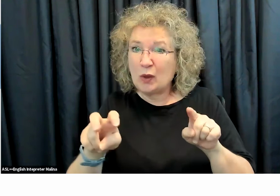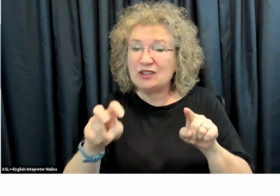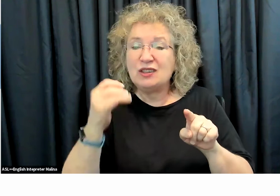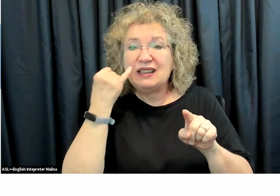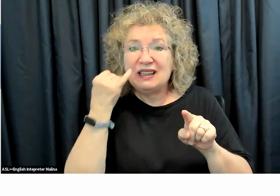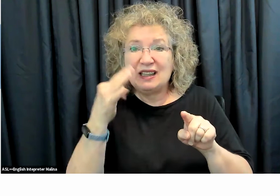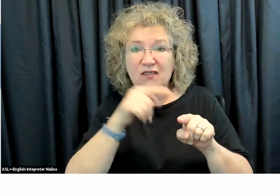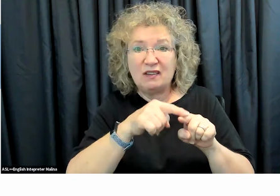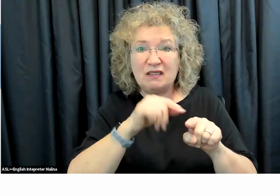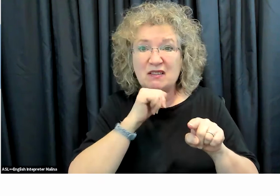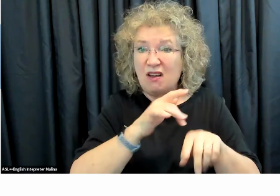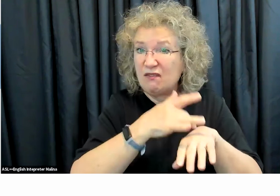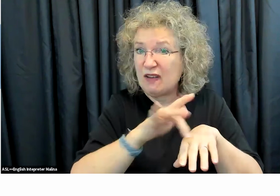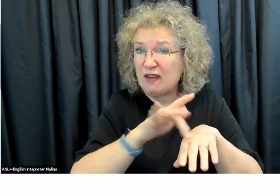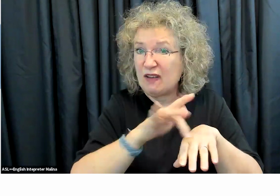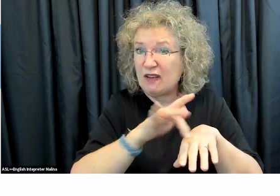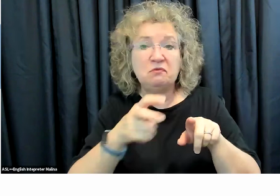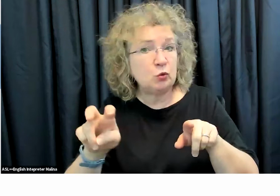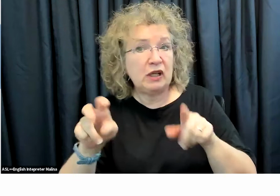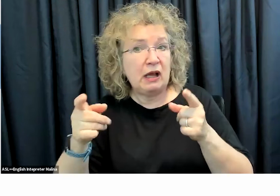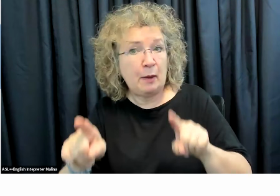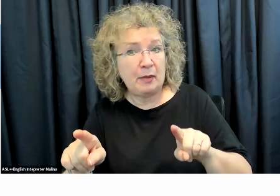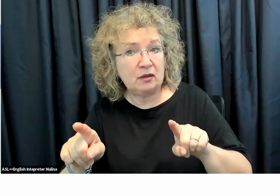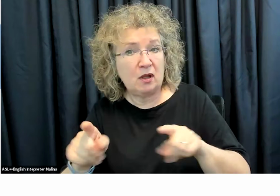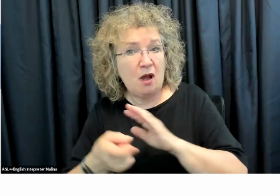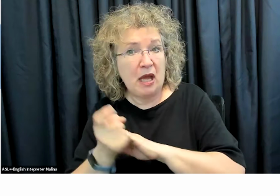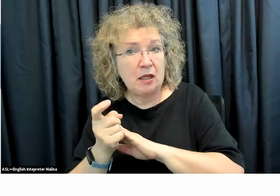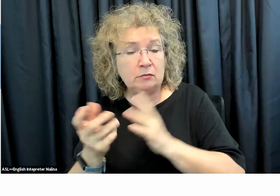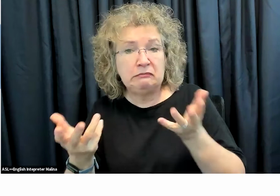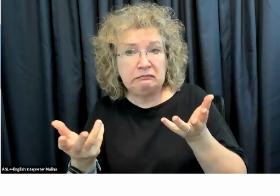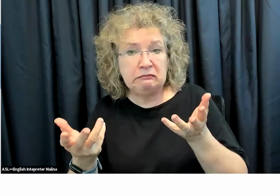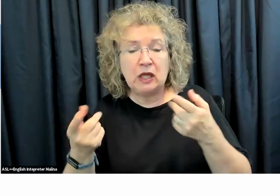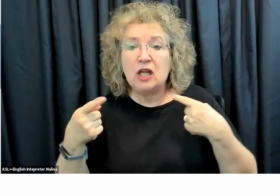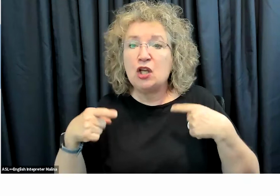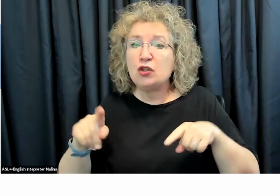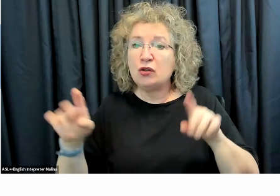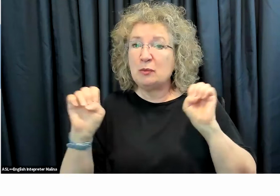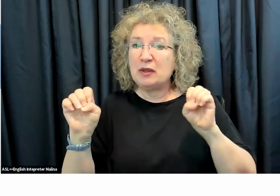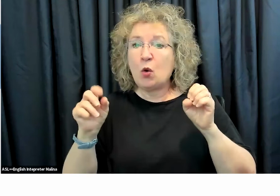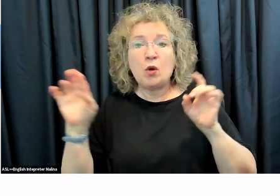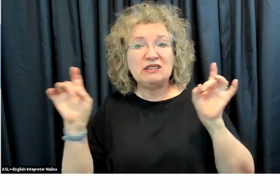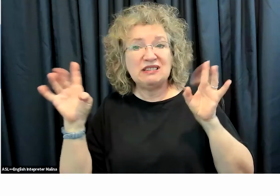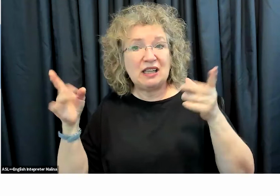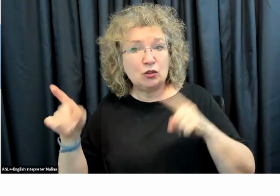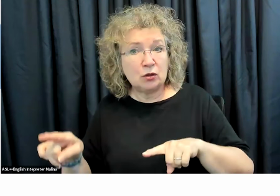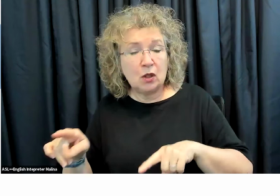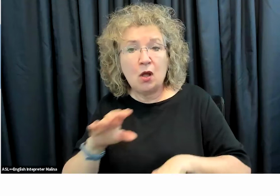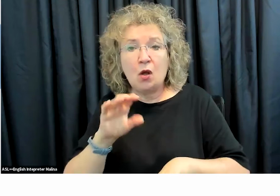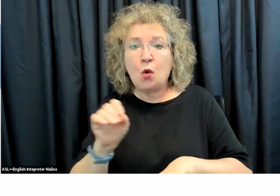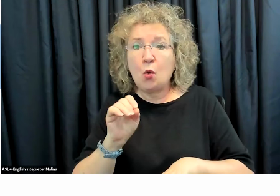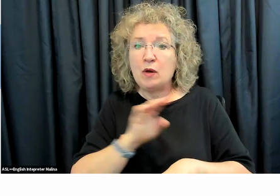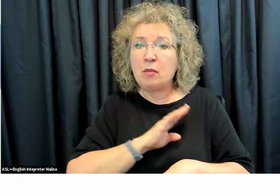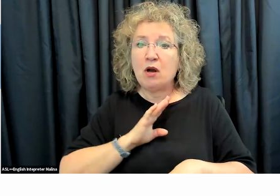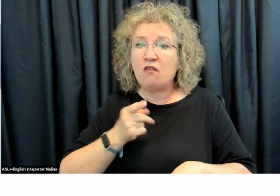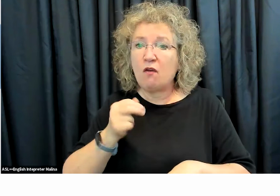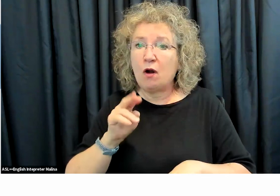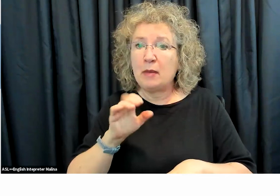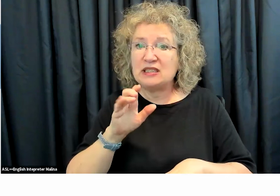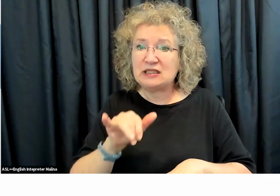something's not available, during emergencies and disasters, the Oregon Board of Pharmacy has given